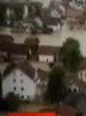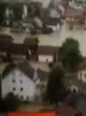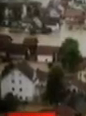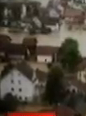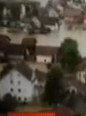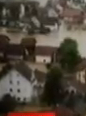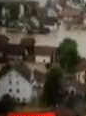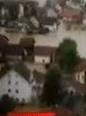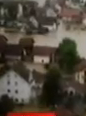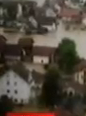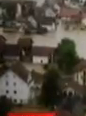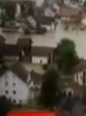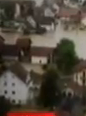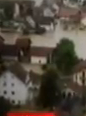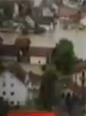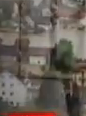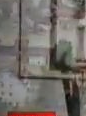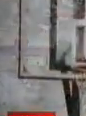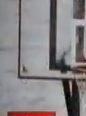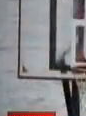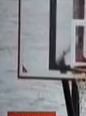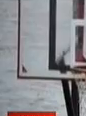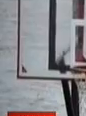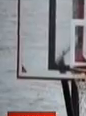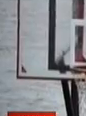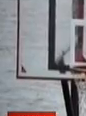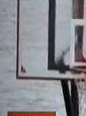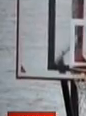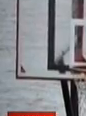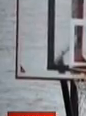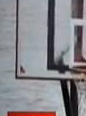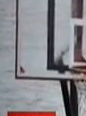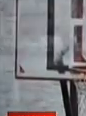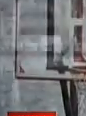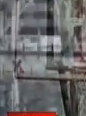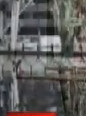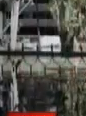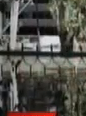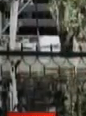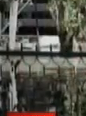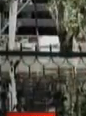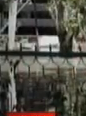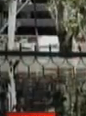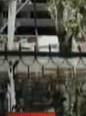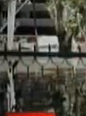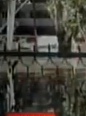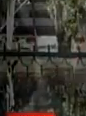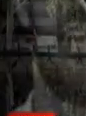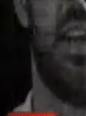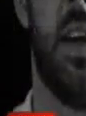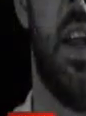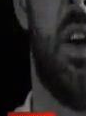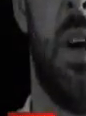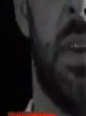need food, water, clothes and medical supplies. This is the time for the community of athletes and fans from around the world to